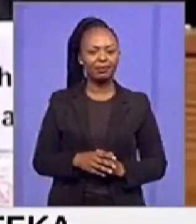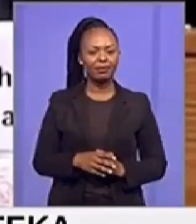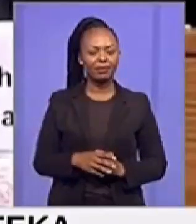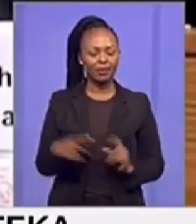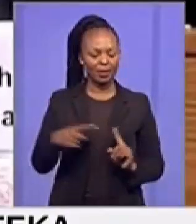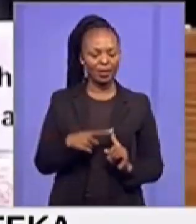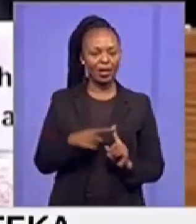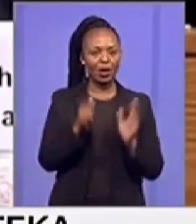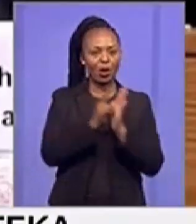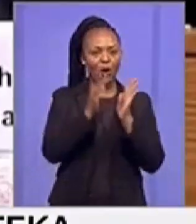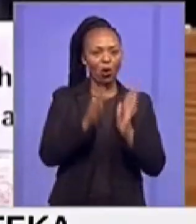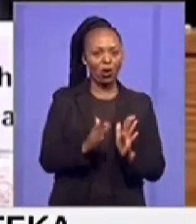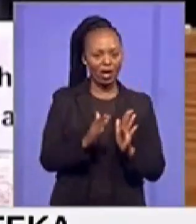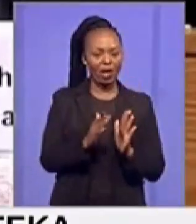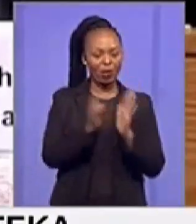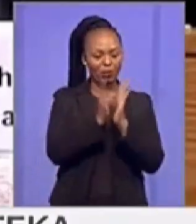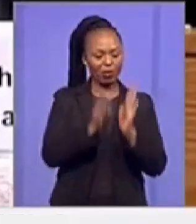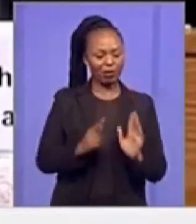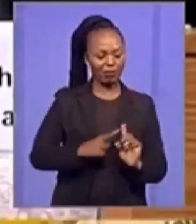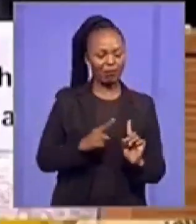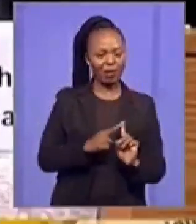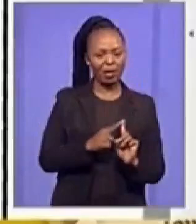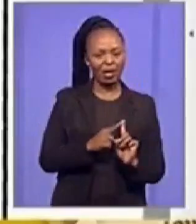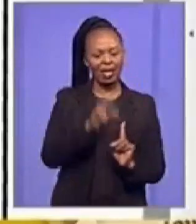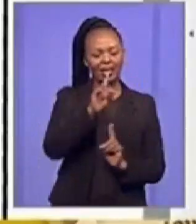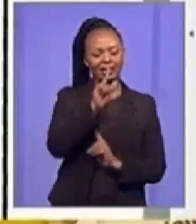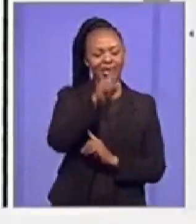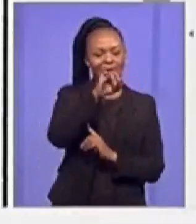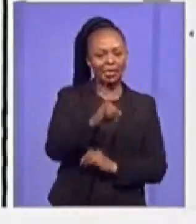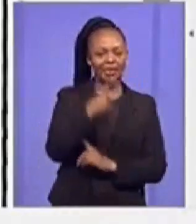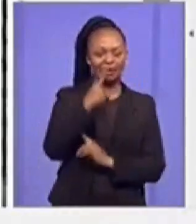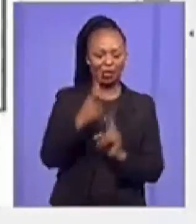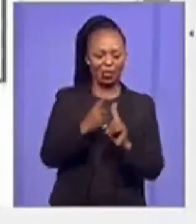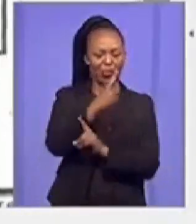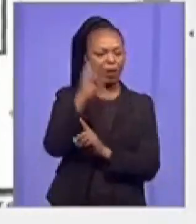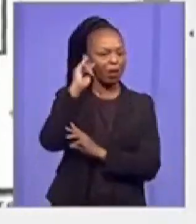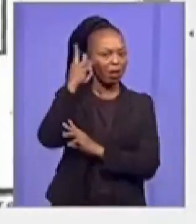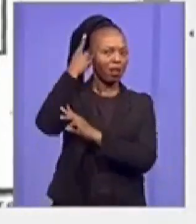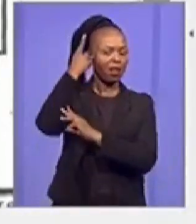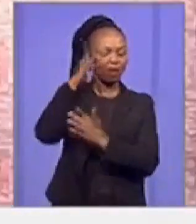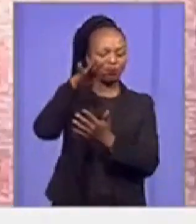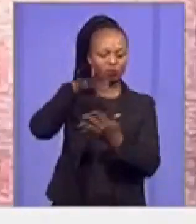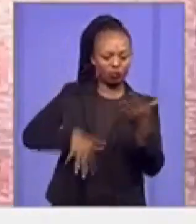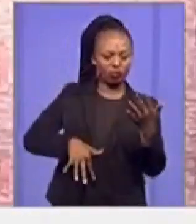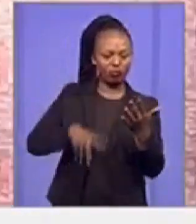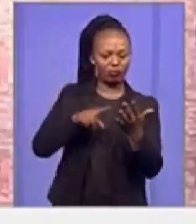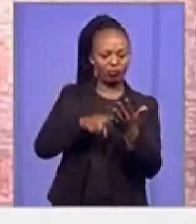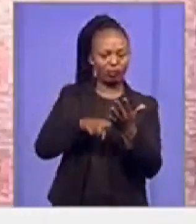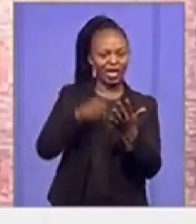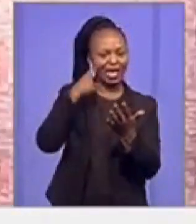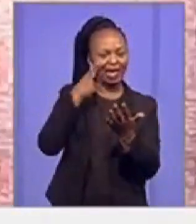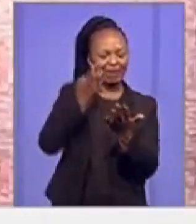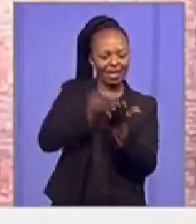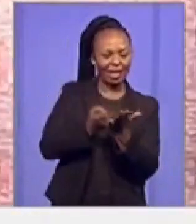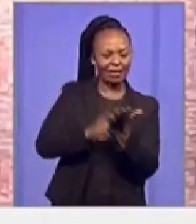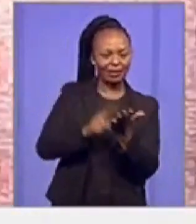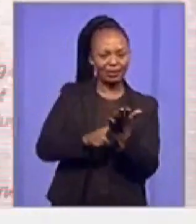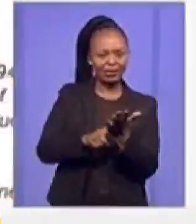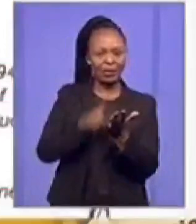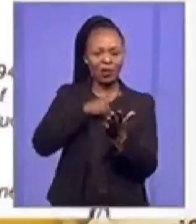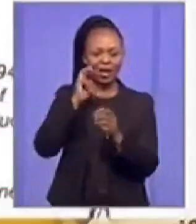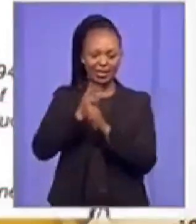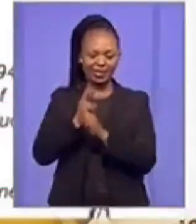Leqwetha la Mkhwebane advocate Dalimpofu le re ke tlolo ya molao fetola bopaki bo entsweng tlasa kano ntle le ho tekenwa ke mohlanka ya nkisang